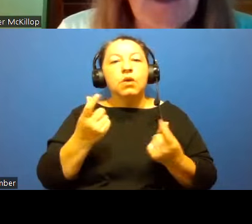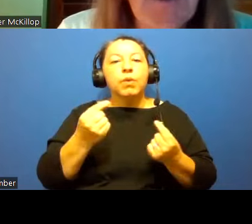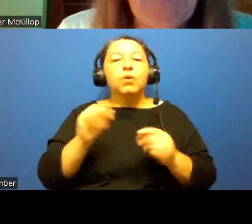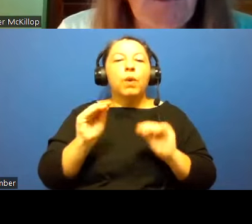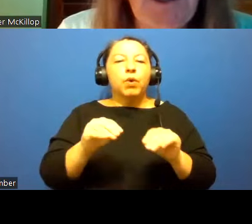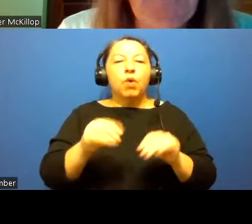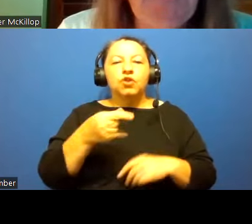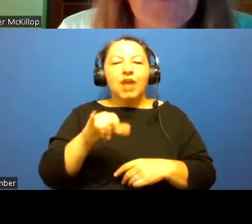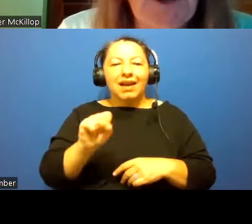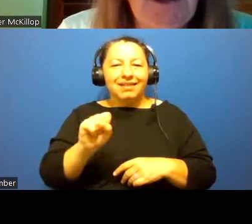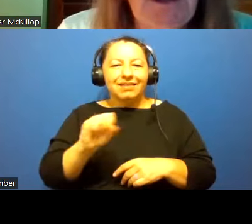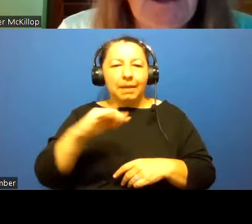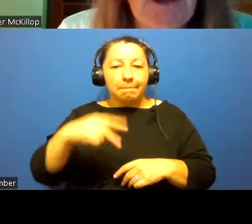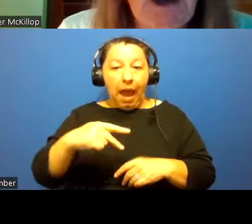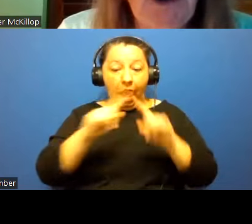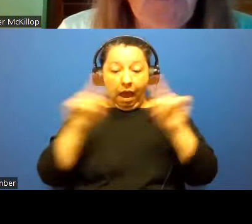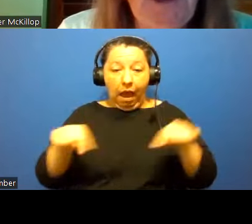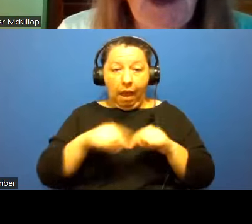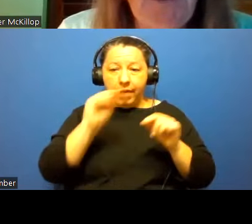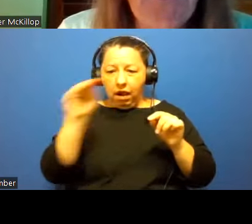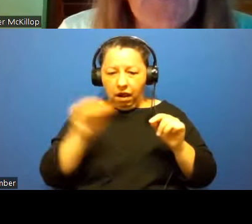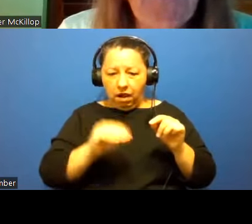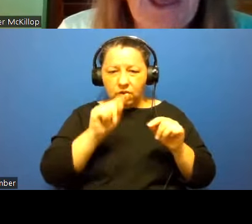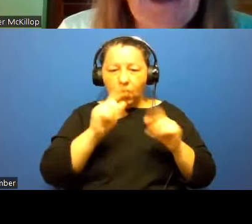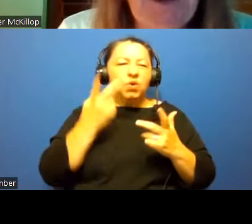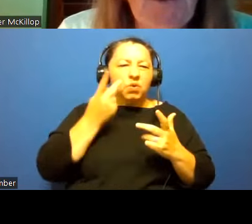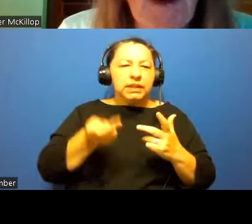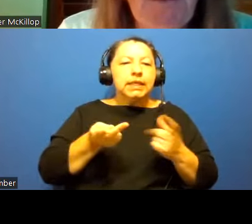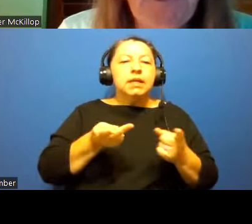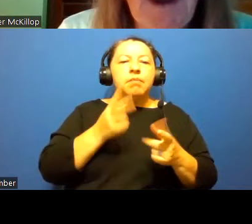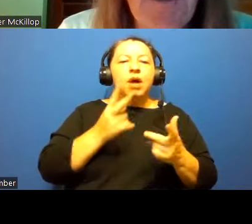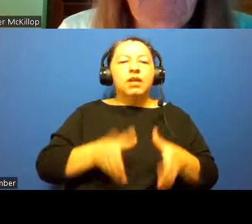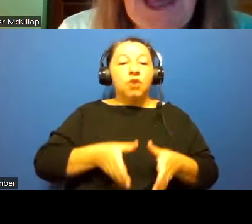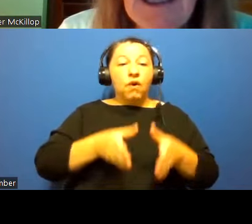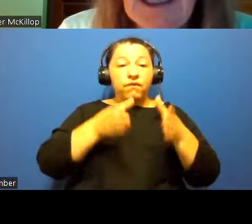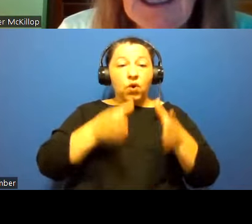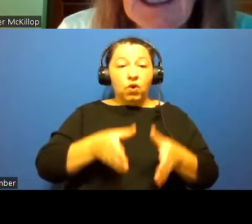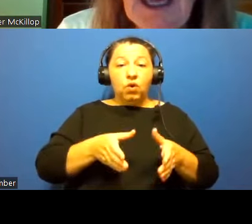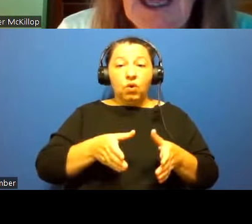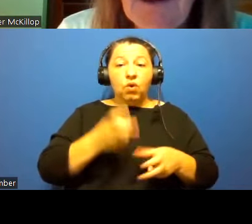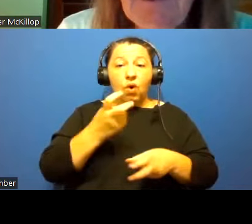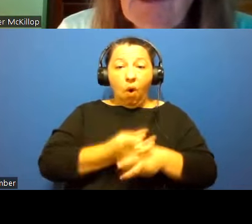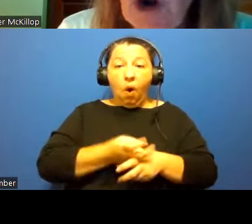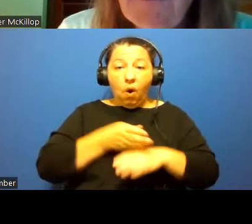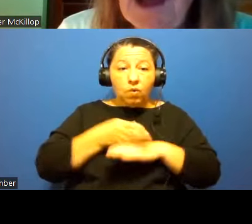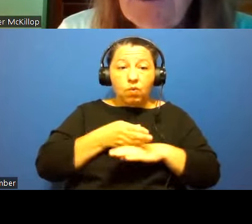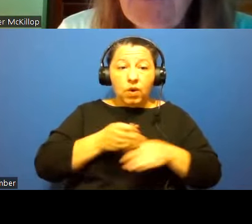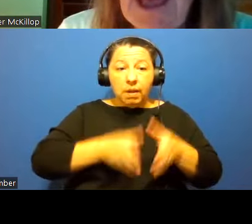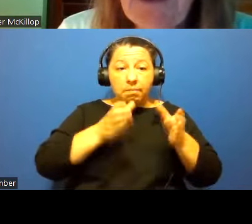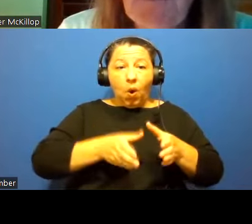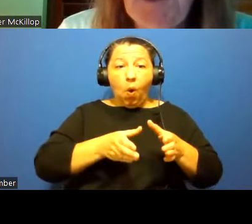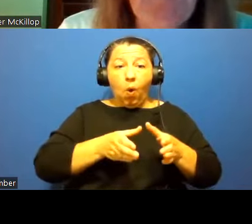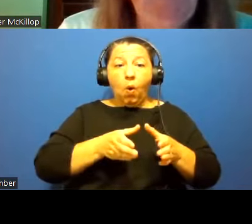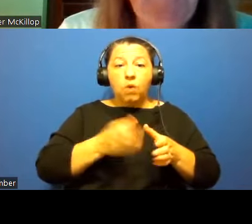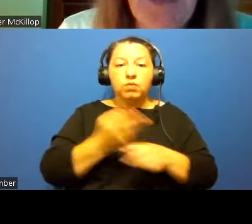map. So here's a vertical hardwood post flagged underwater with a wire flag, and some artifacts